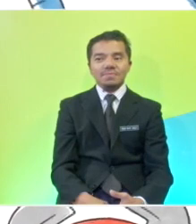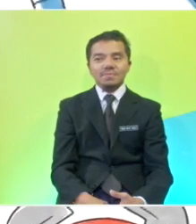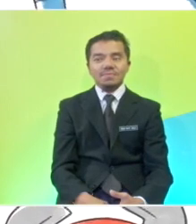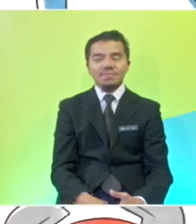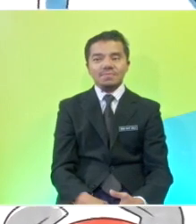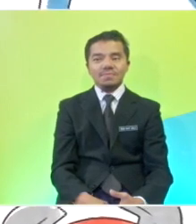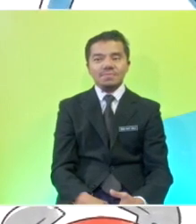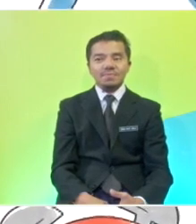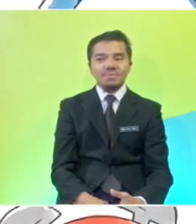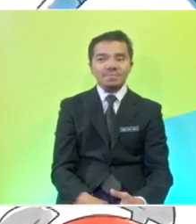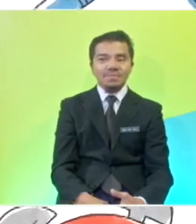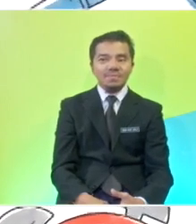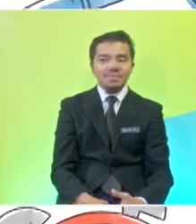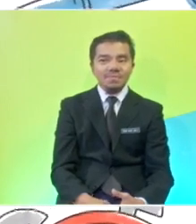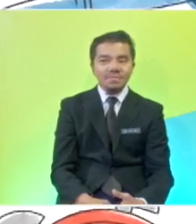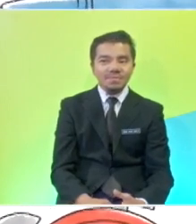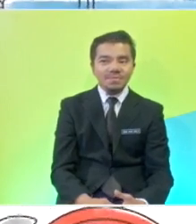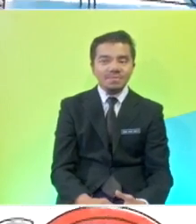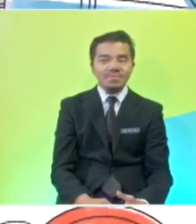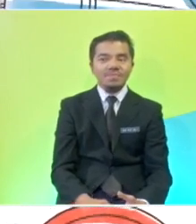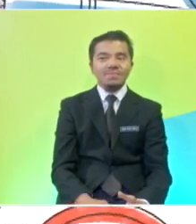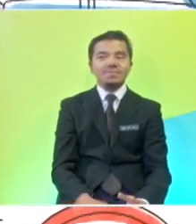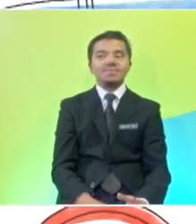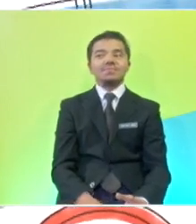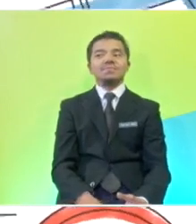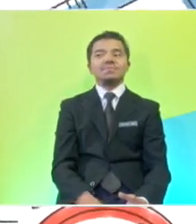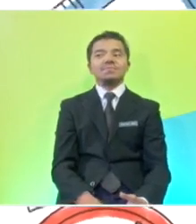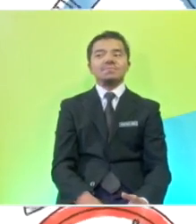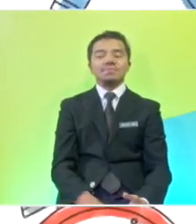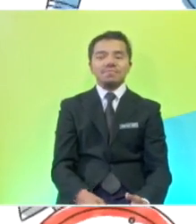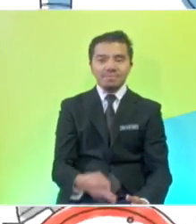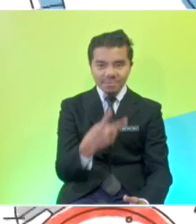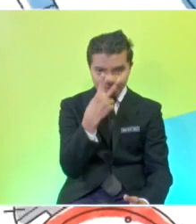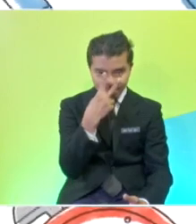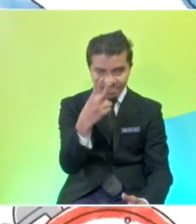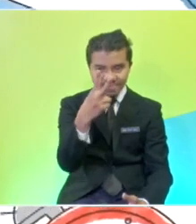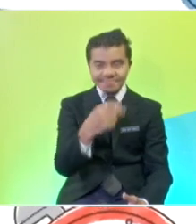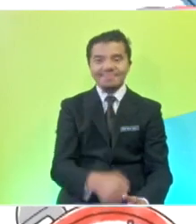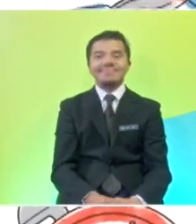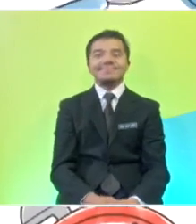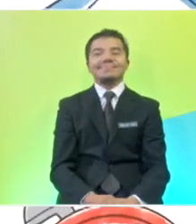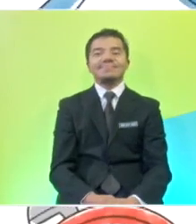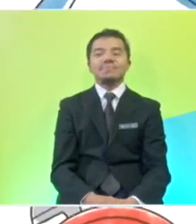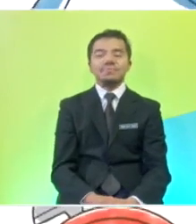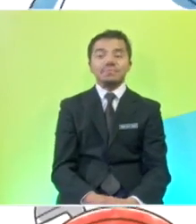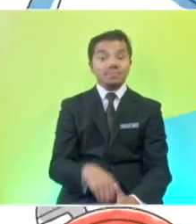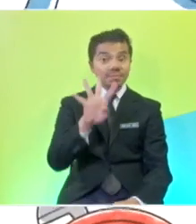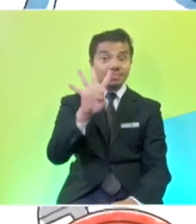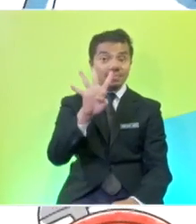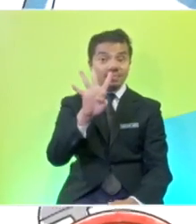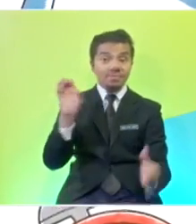Watching. Come again? Watching. Watching. Very good. Okay, and the last